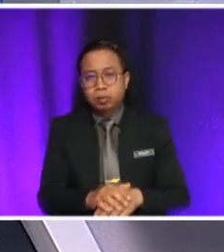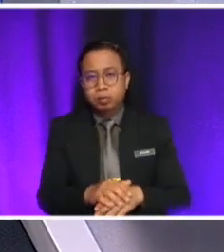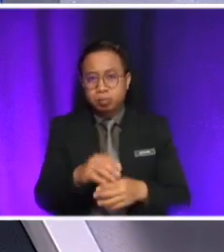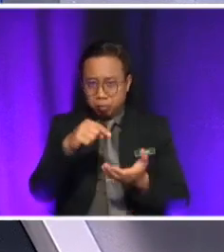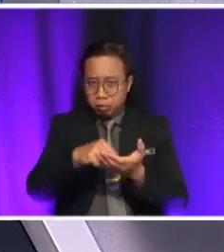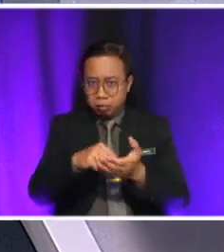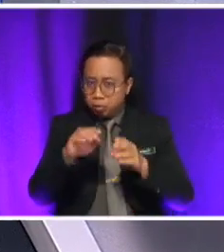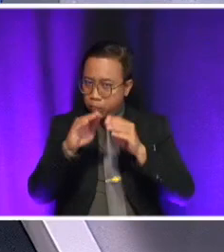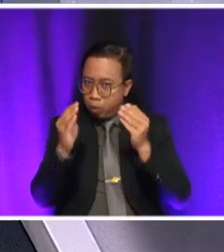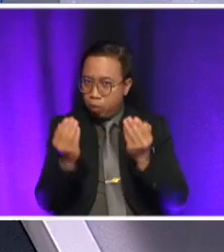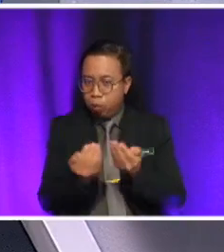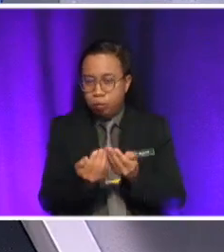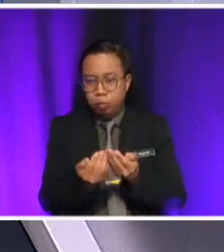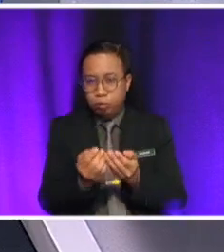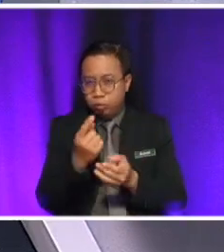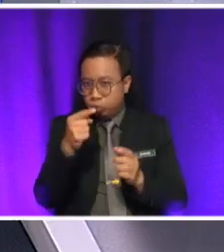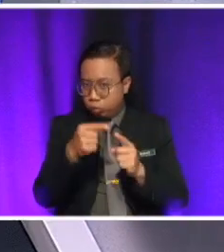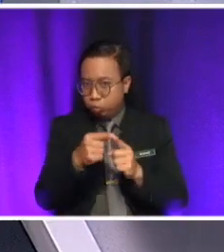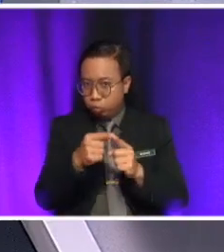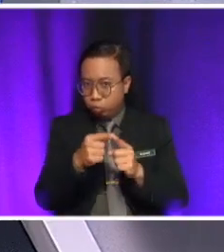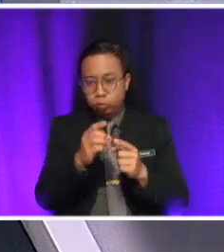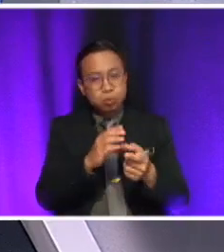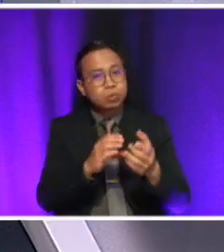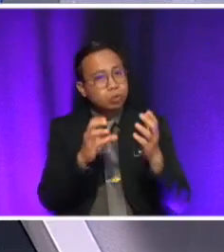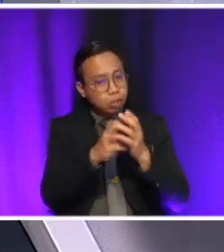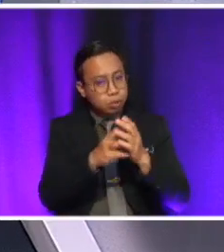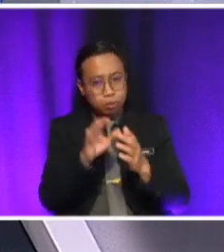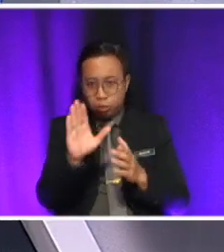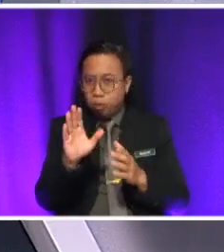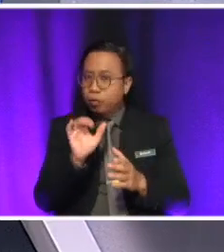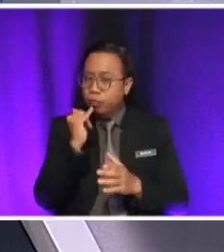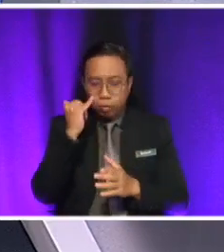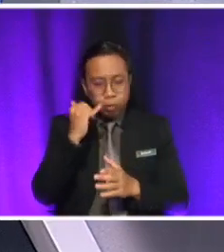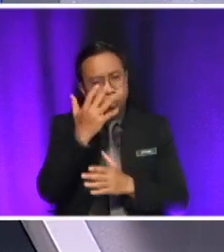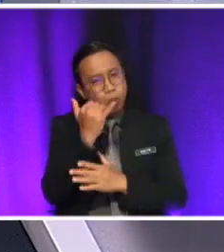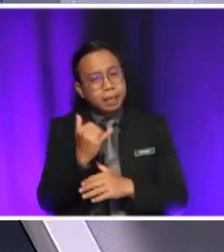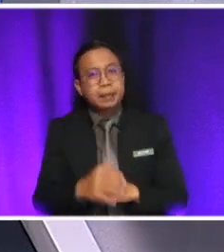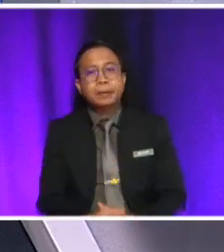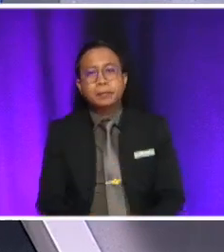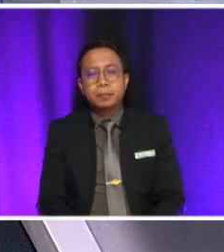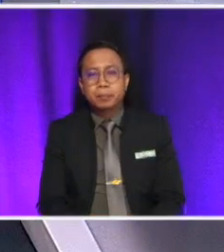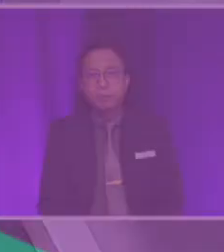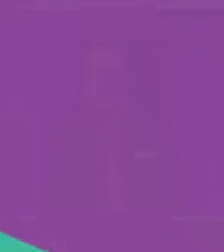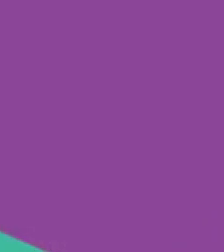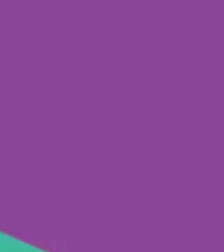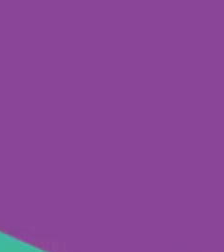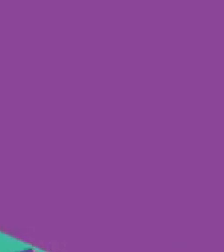ball that you're going to use to charge your phone? Yes. Why?